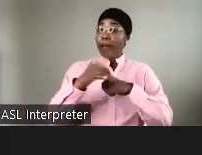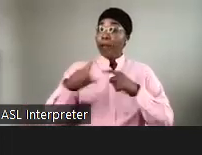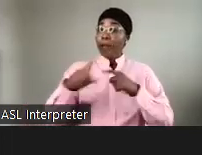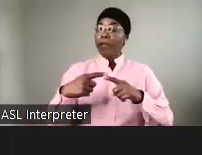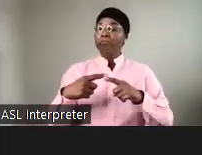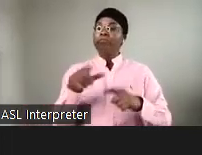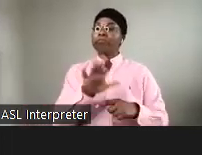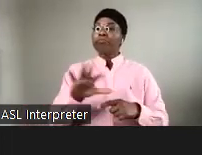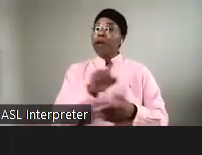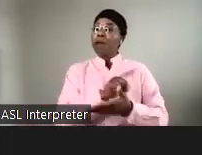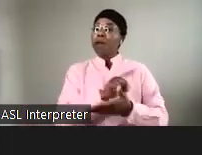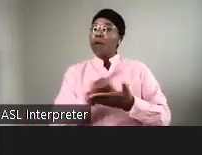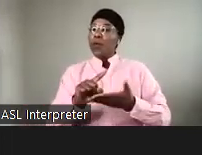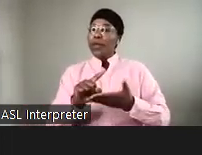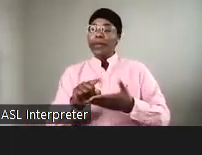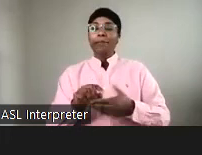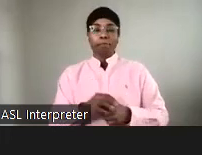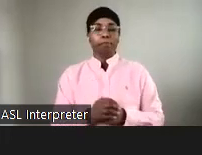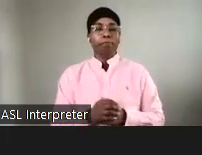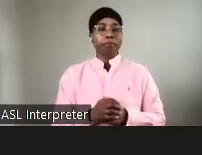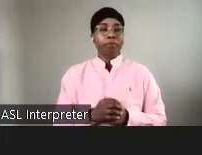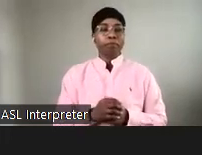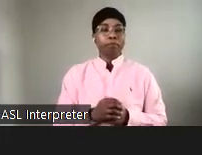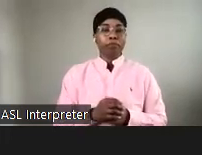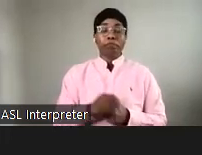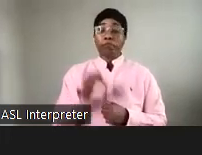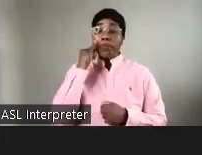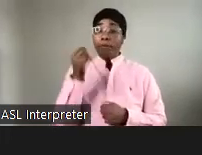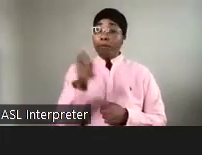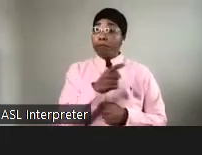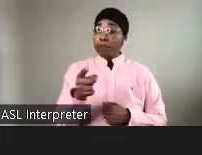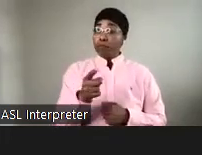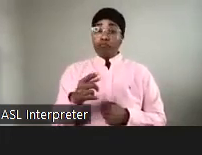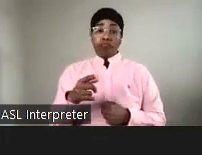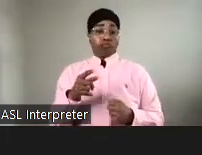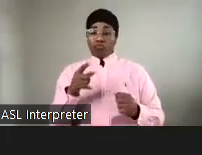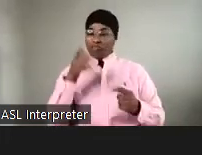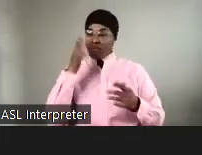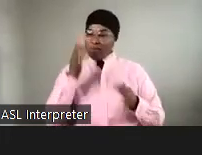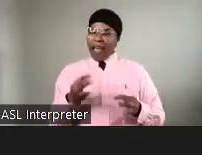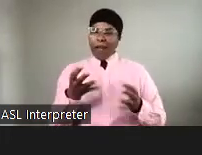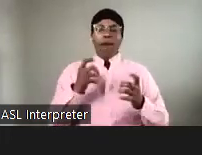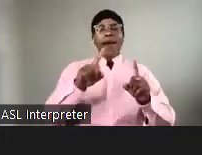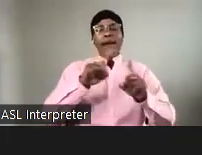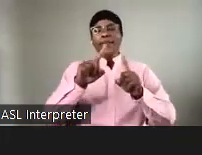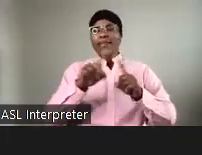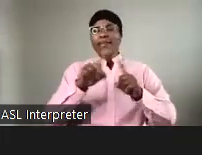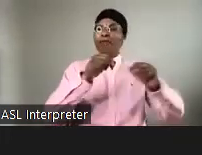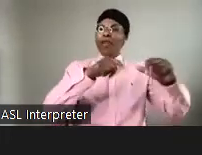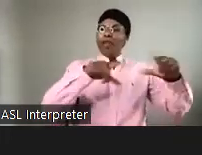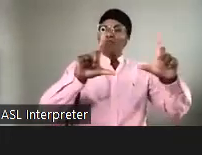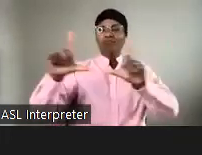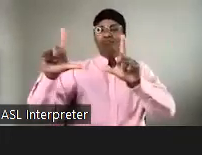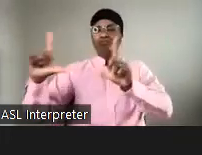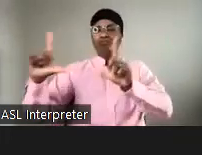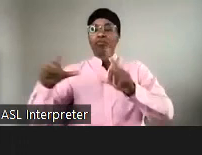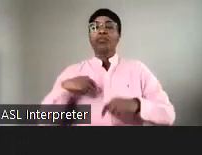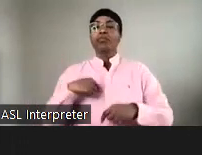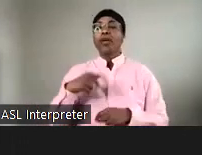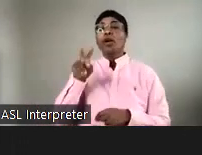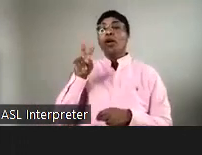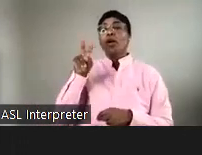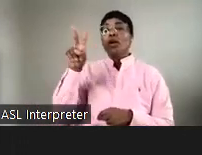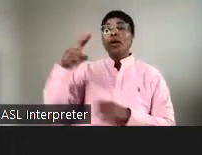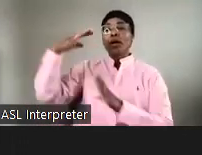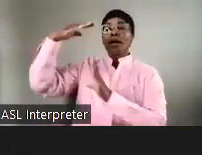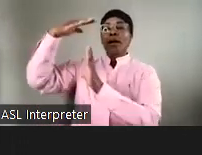presentation. And if you wish to change your presentation view, you can access different view modes in the upper right-hand corner of your screen as shown